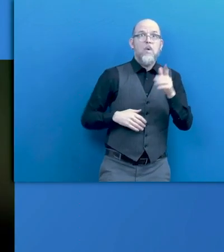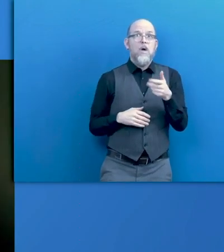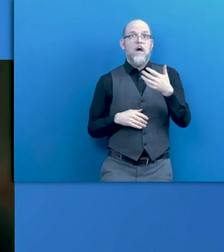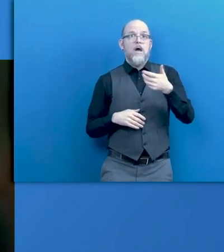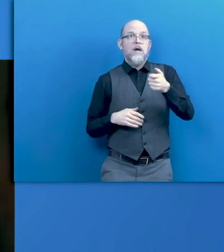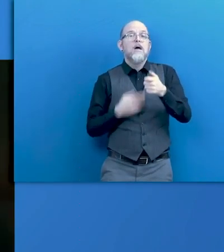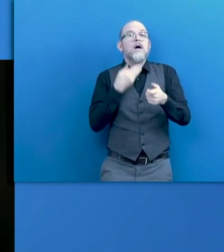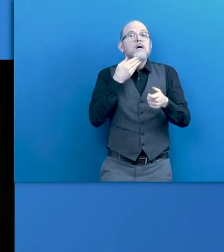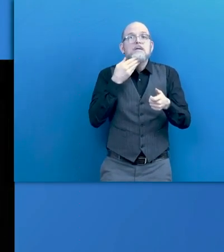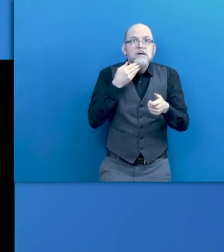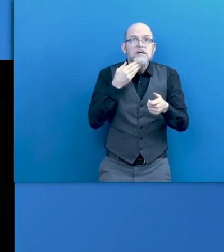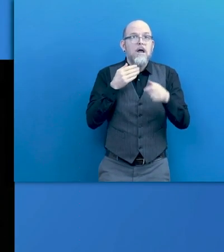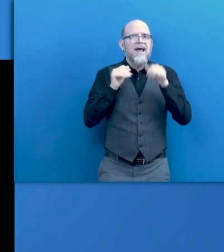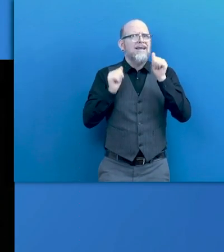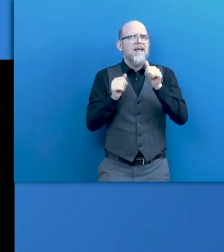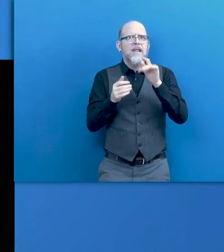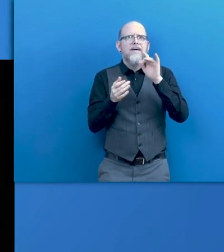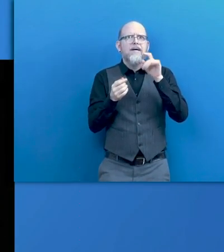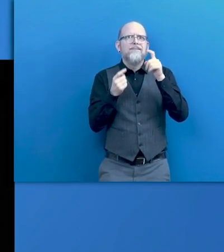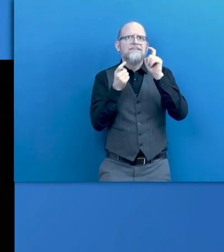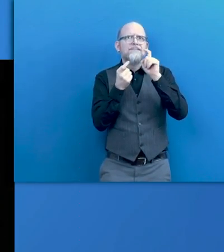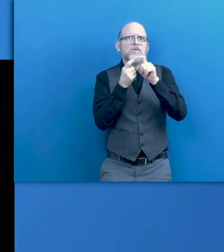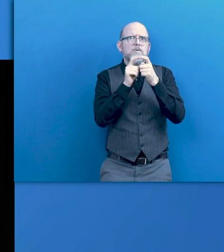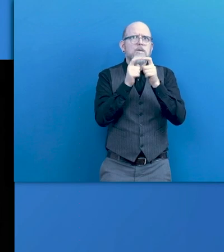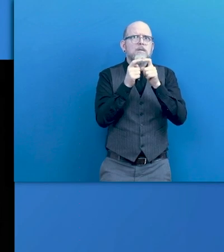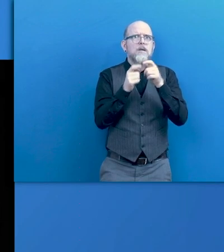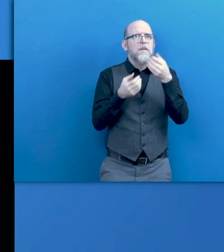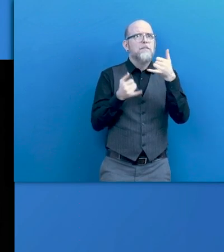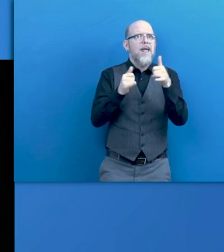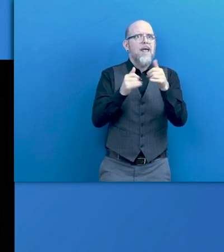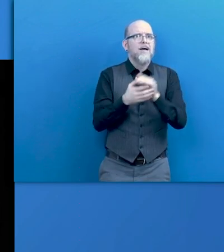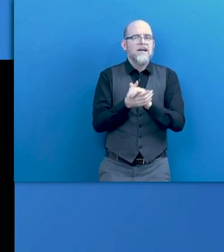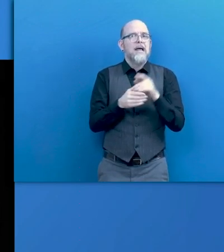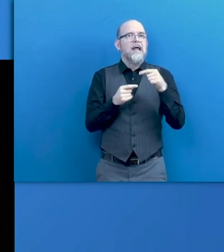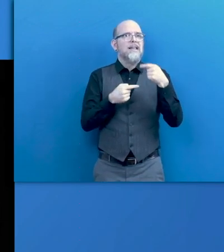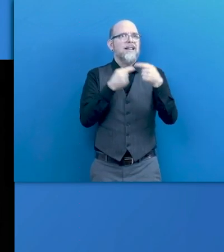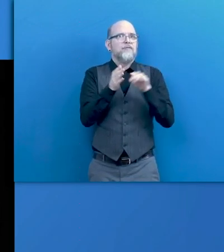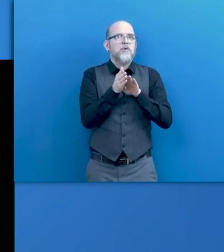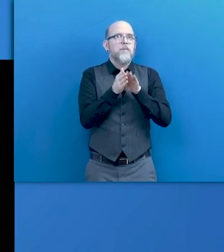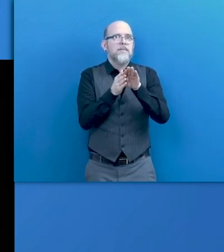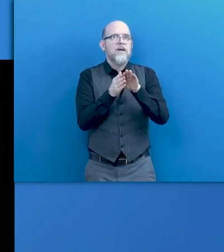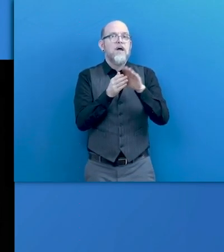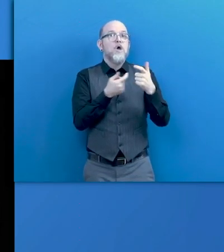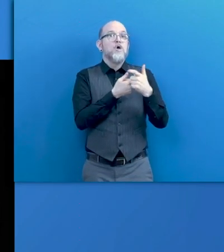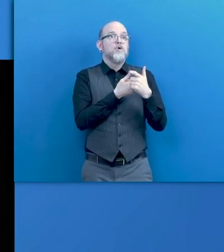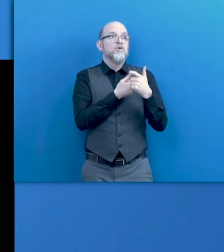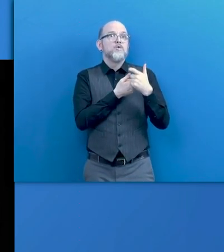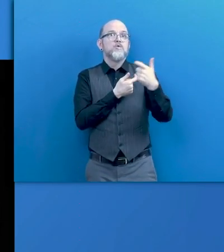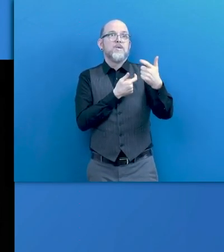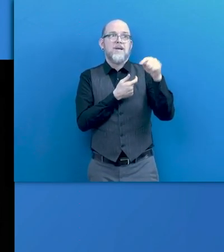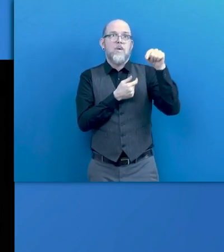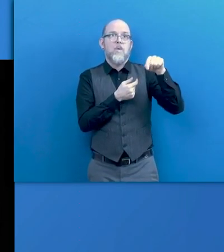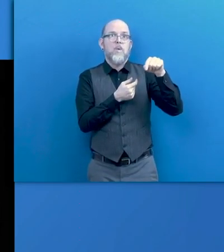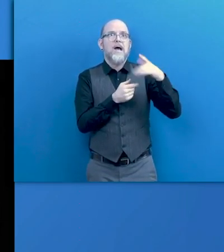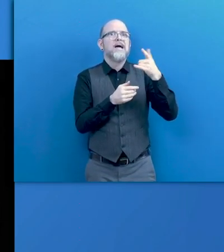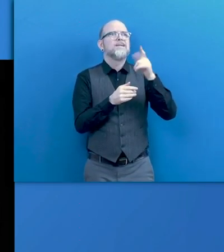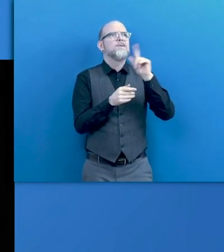game. As a small studio, it is obviously much more difficult, so it has to be there for indies.